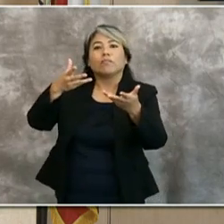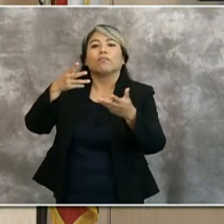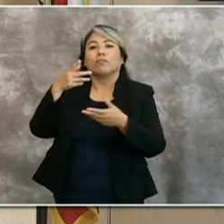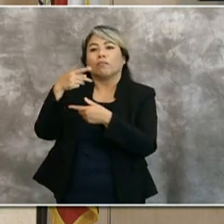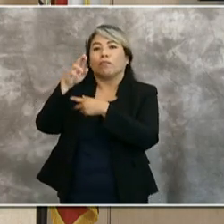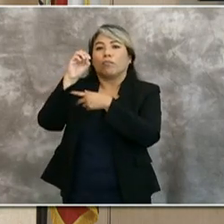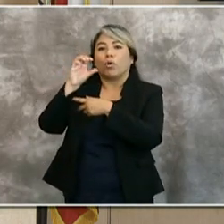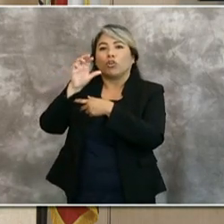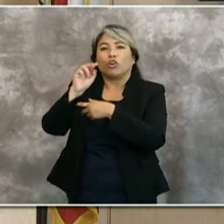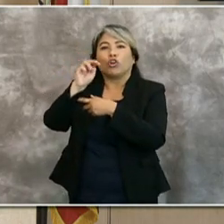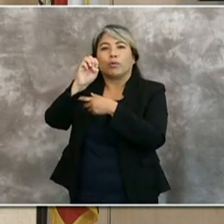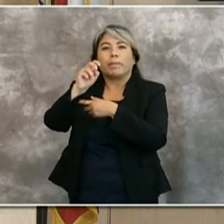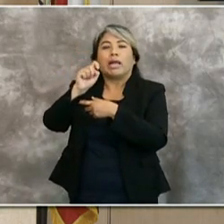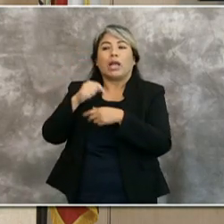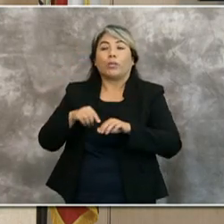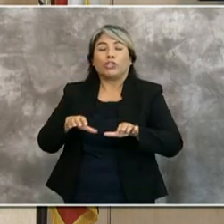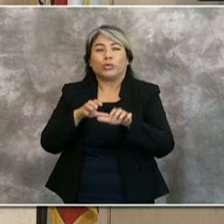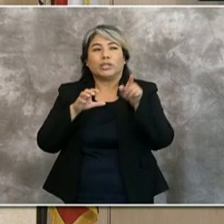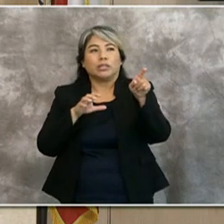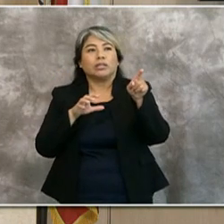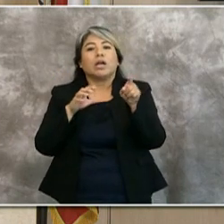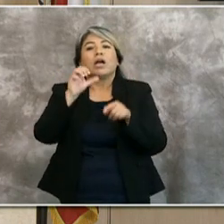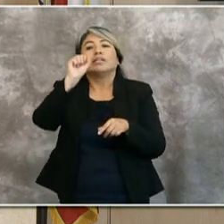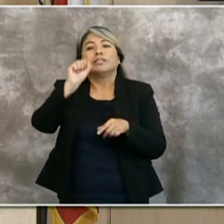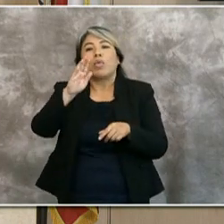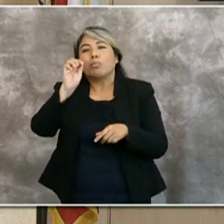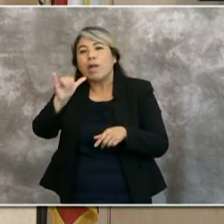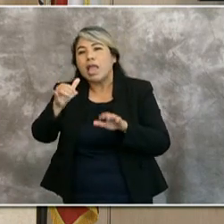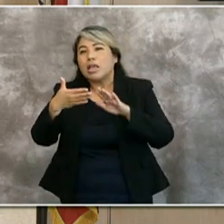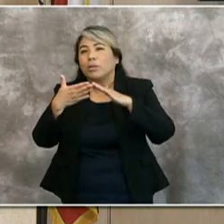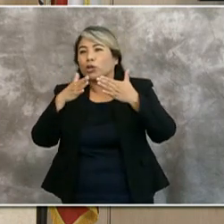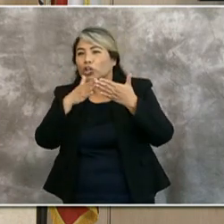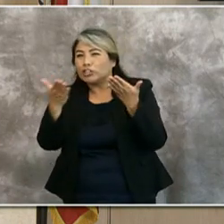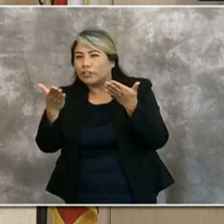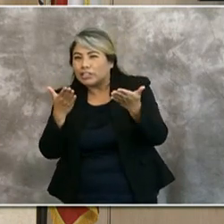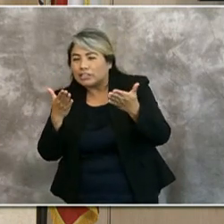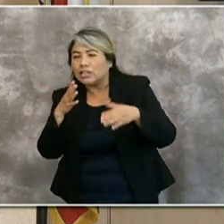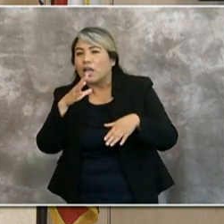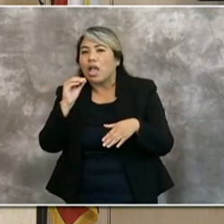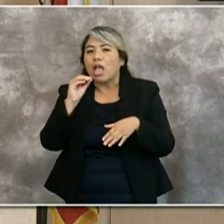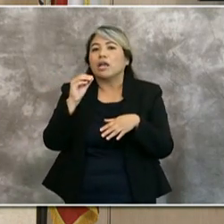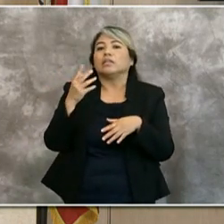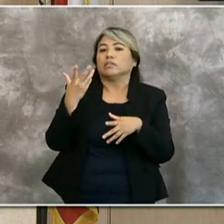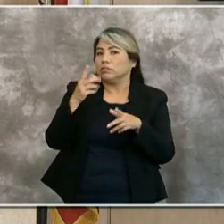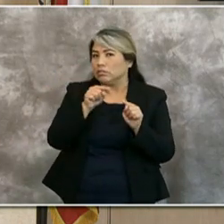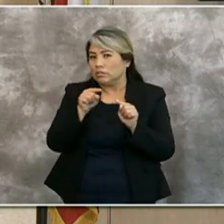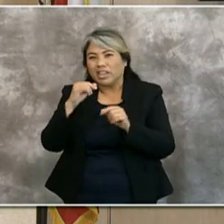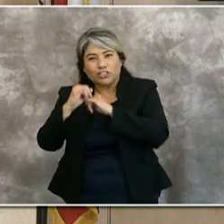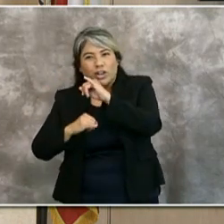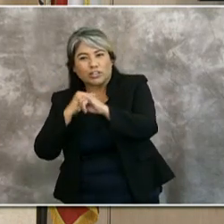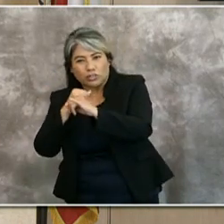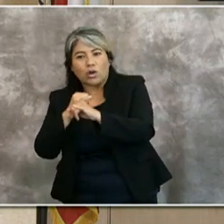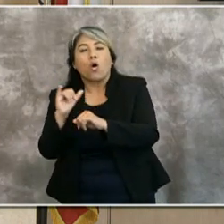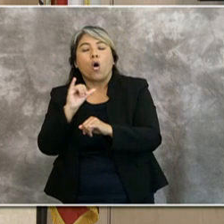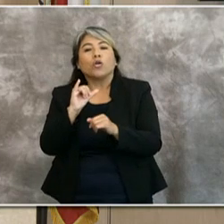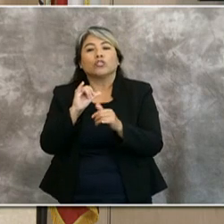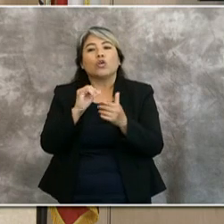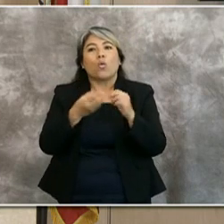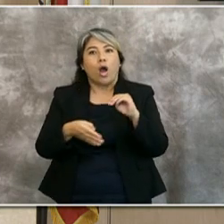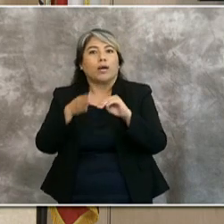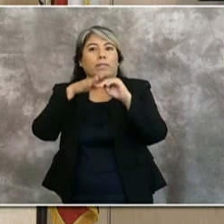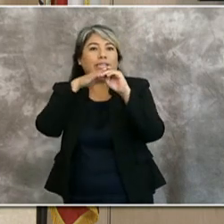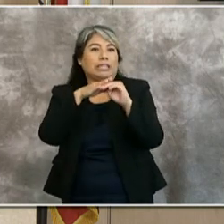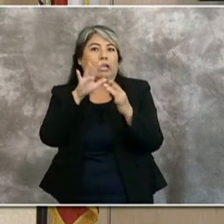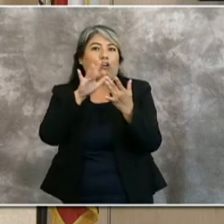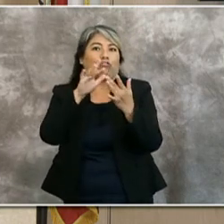are bringing on board South Bay Community Services and Project Concern International that are also augmenting contact